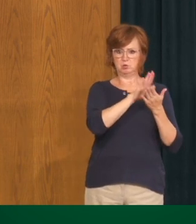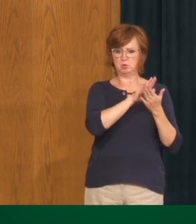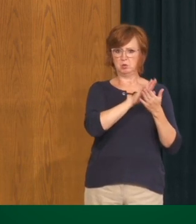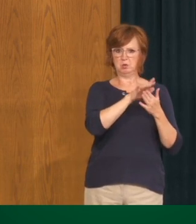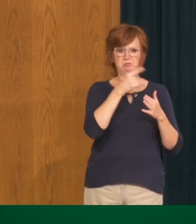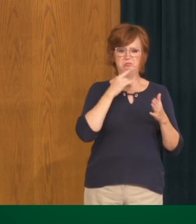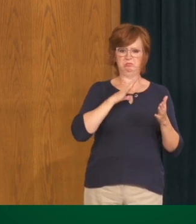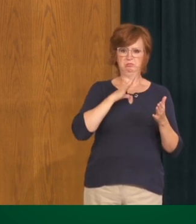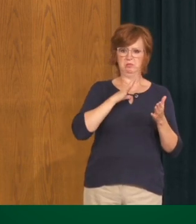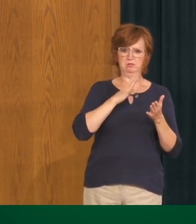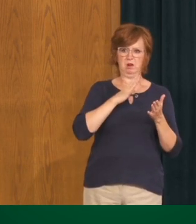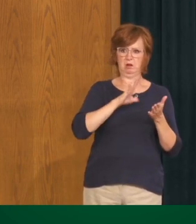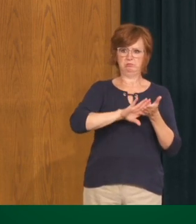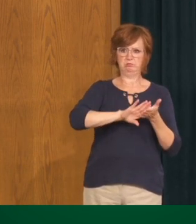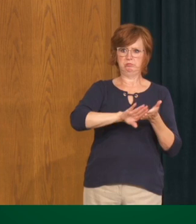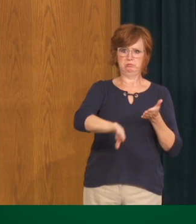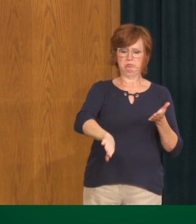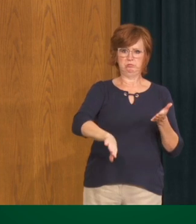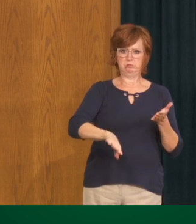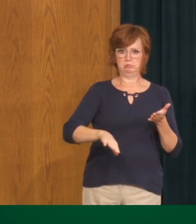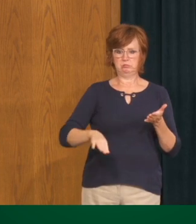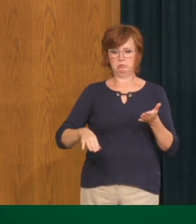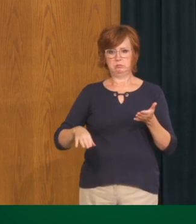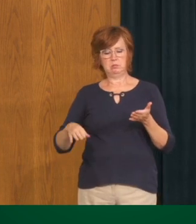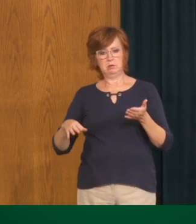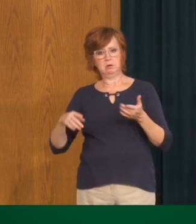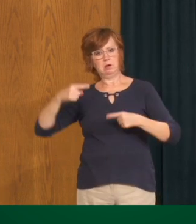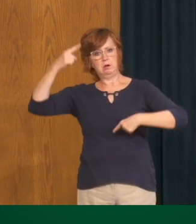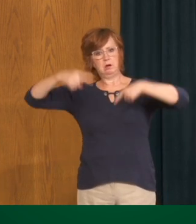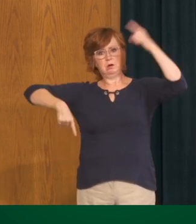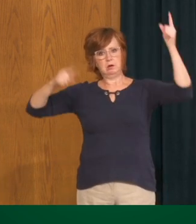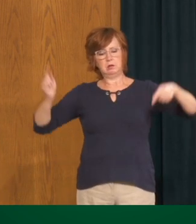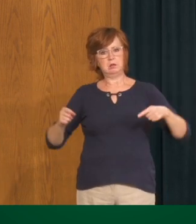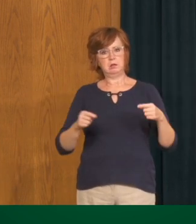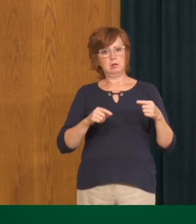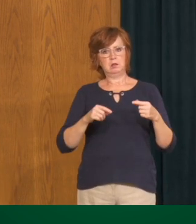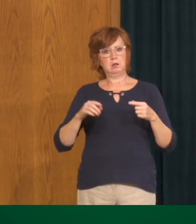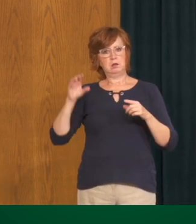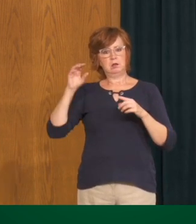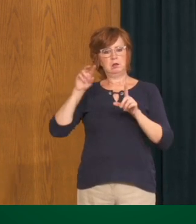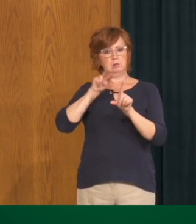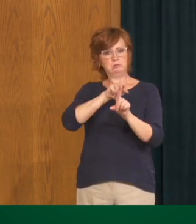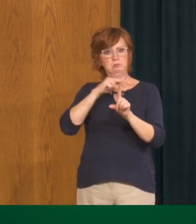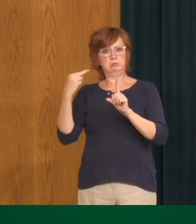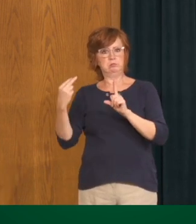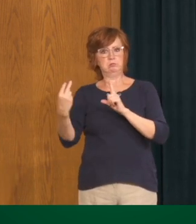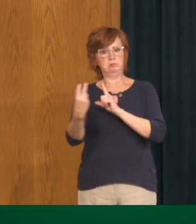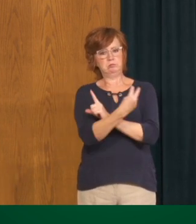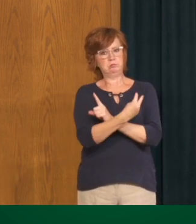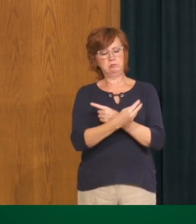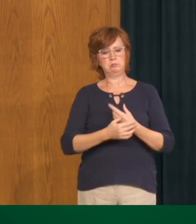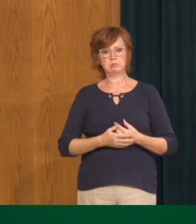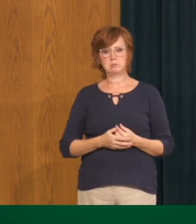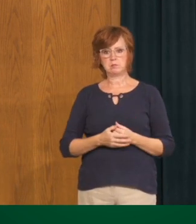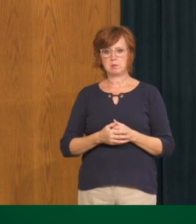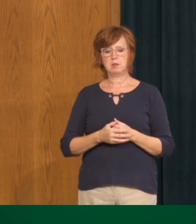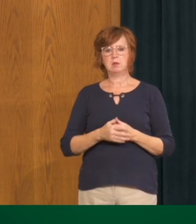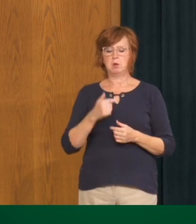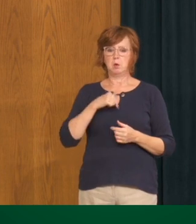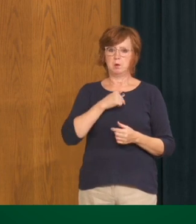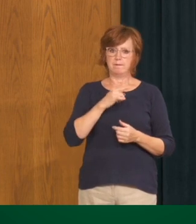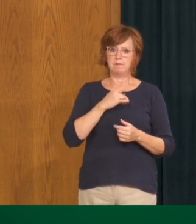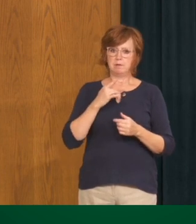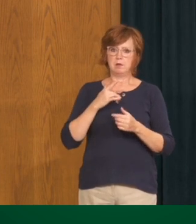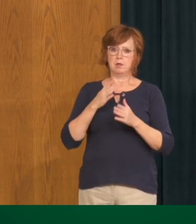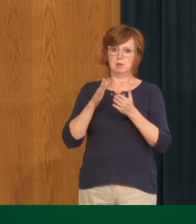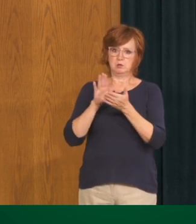the diversity of our schools, given the diversity of our school divisions, that school divisions have the opportunity to make those decisions. And